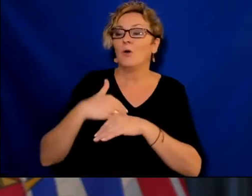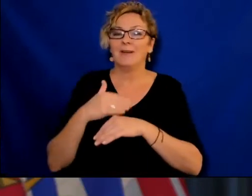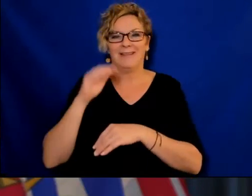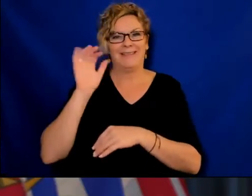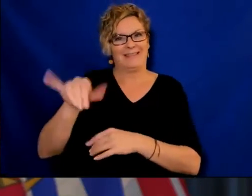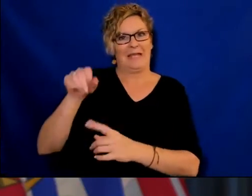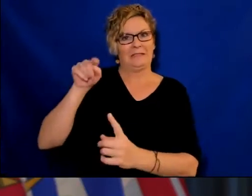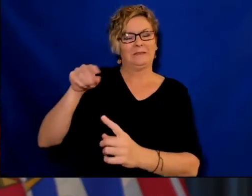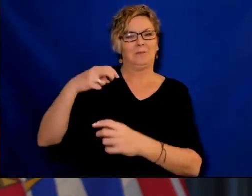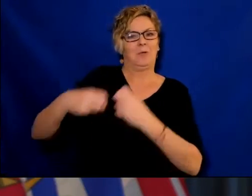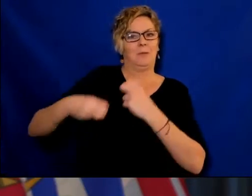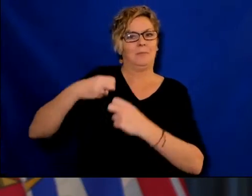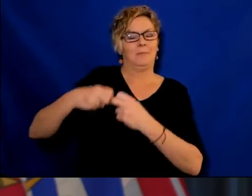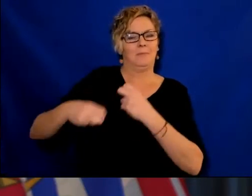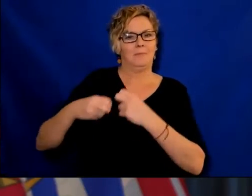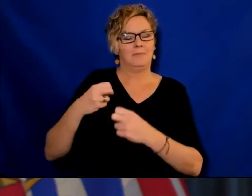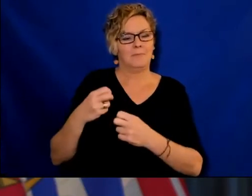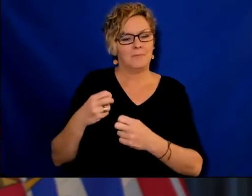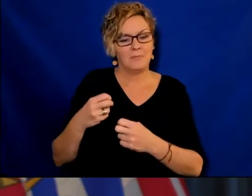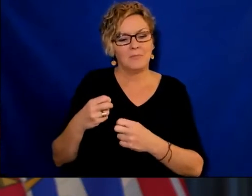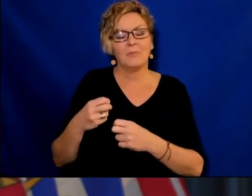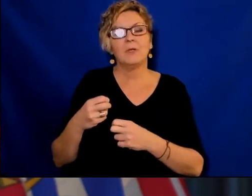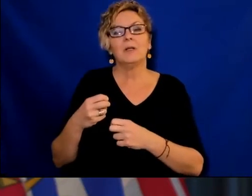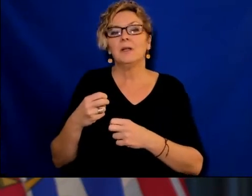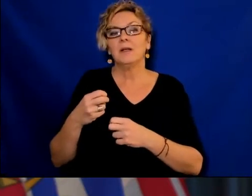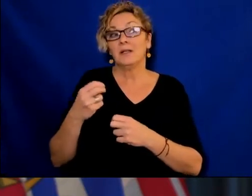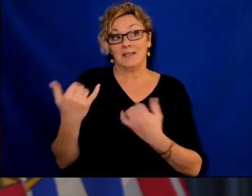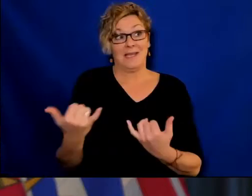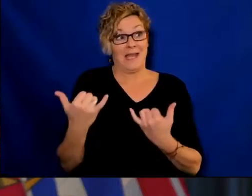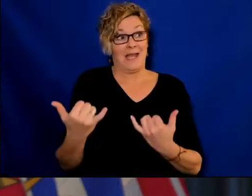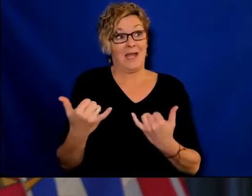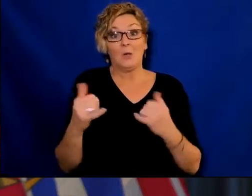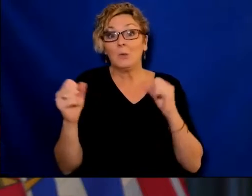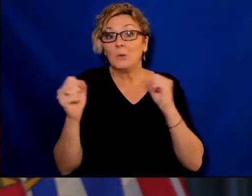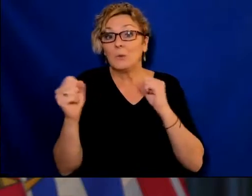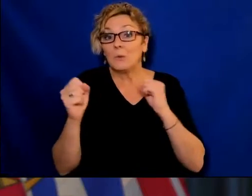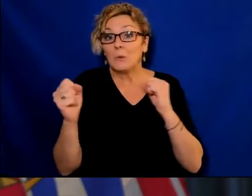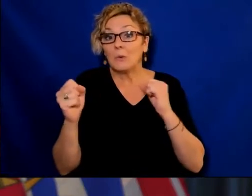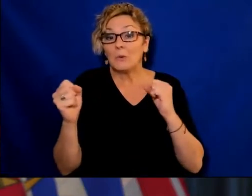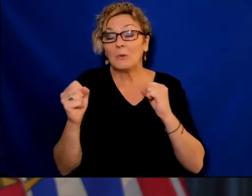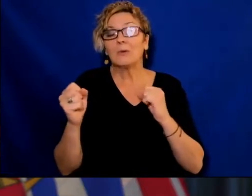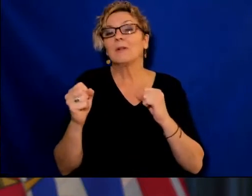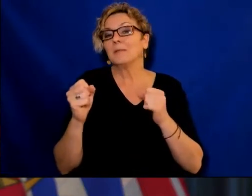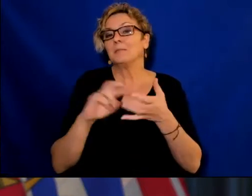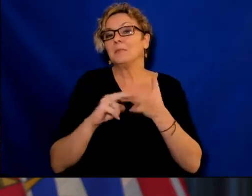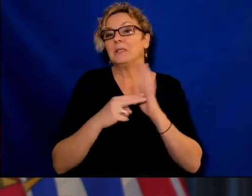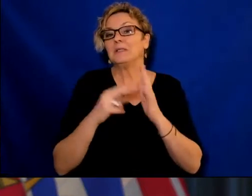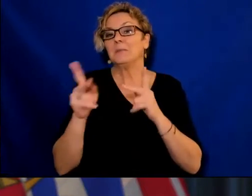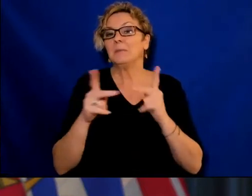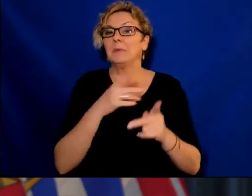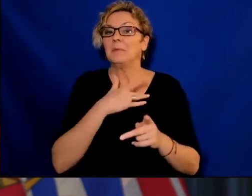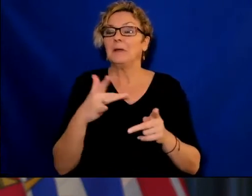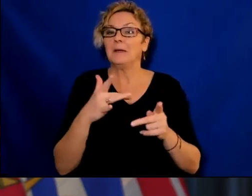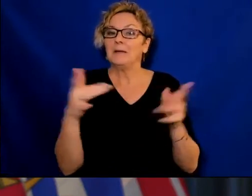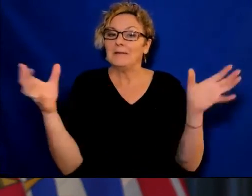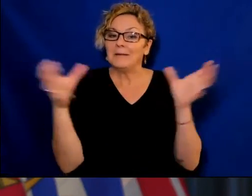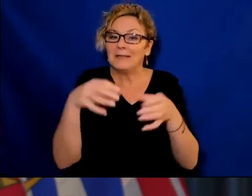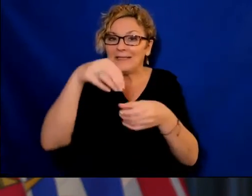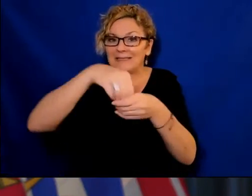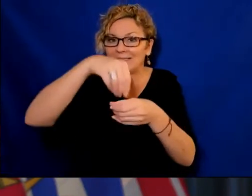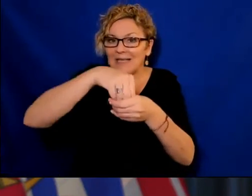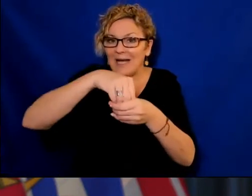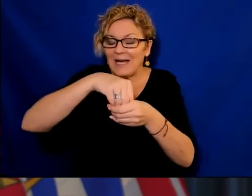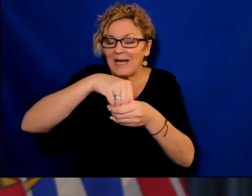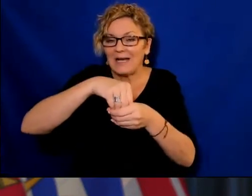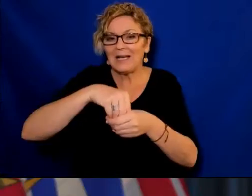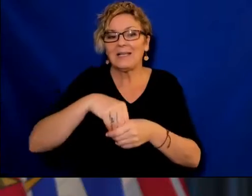with people indoors and not keeping our distance, not wearing masks, in those social connections, those social settings, whether